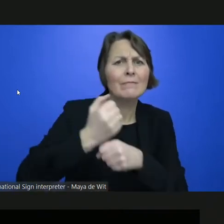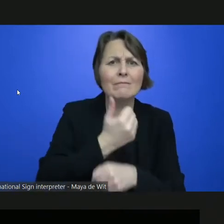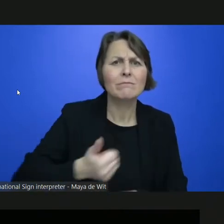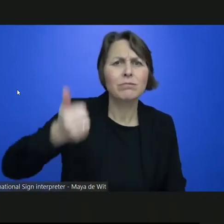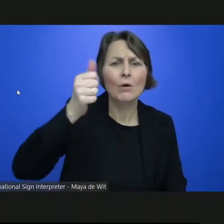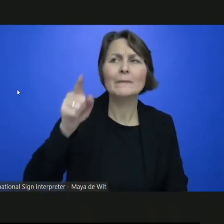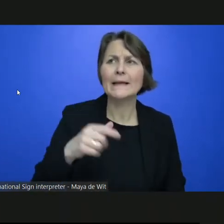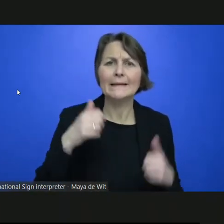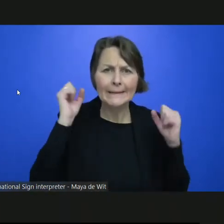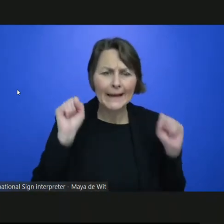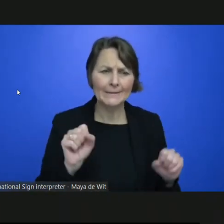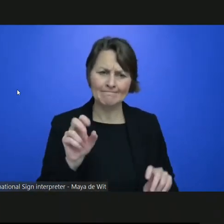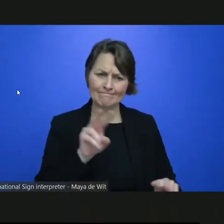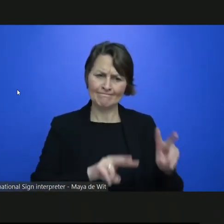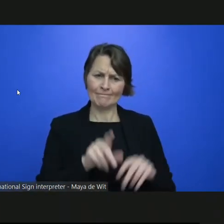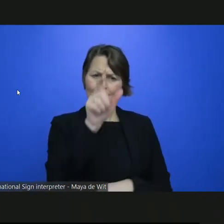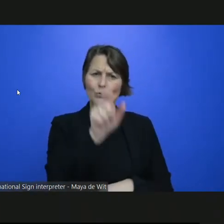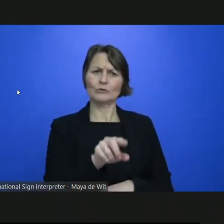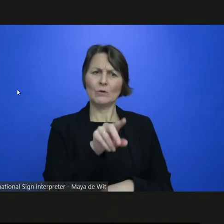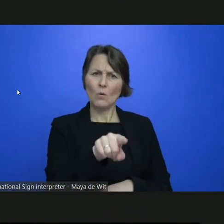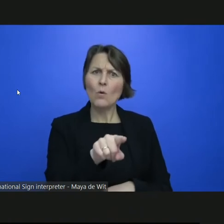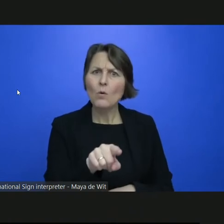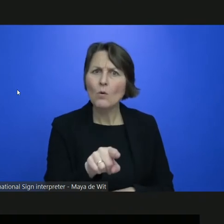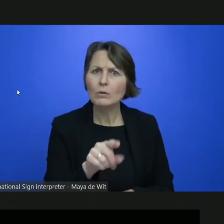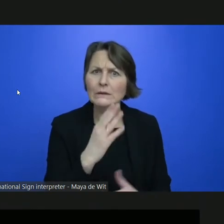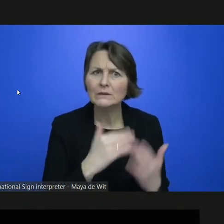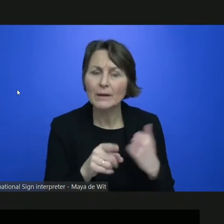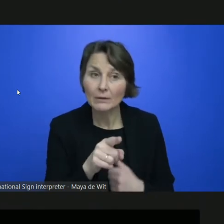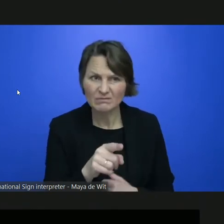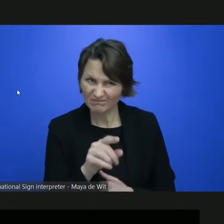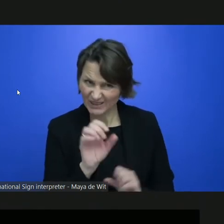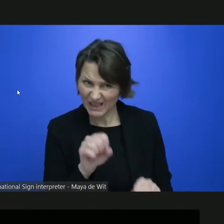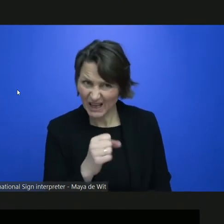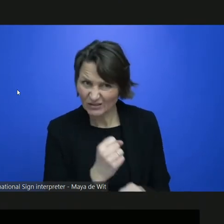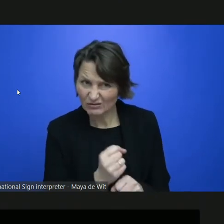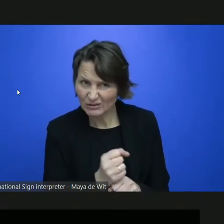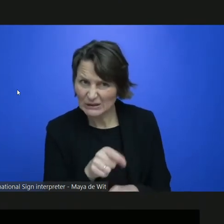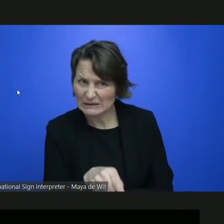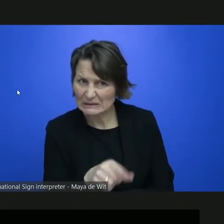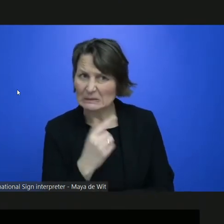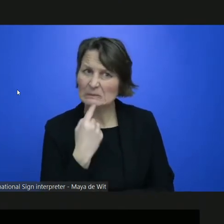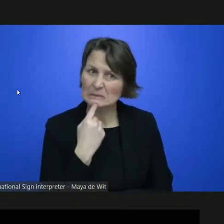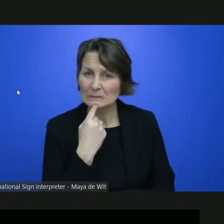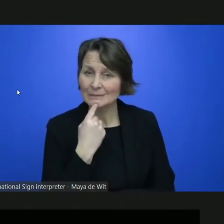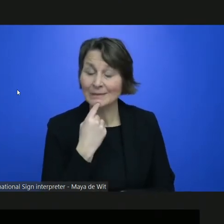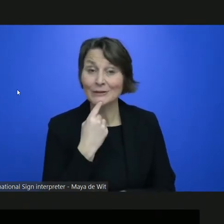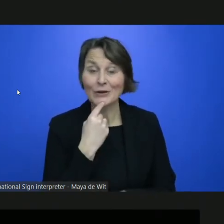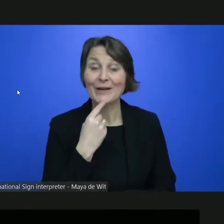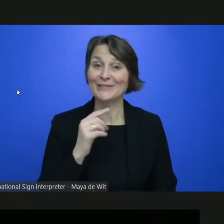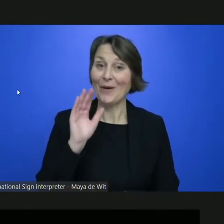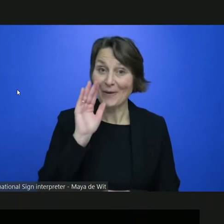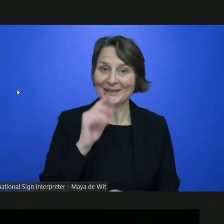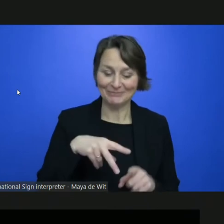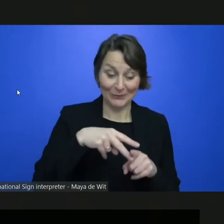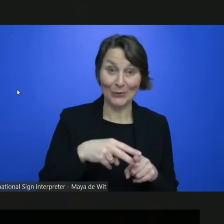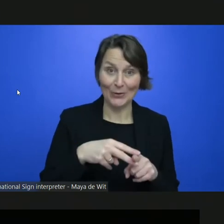assess whether this candidate who has a disability could do the job. How could an AI tool accurately assess a